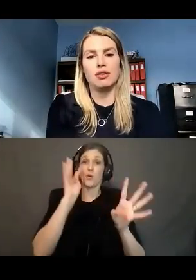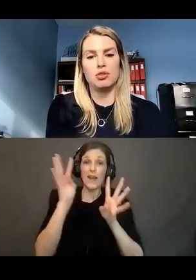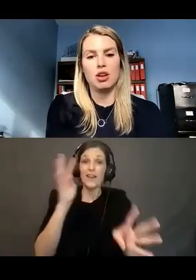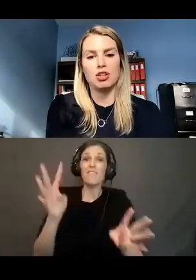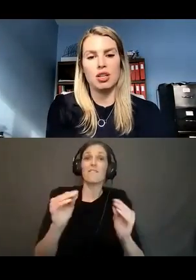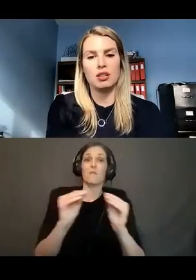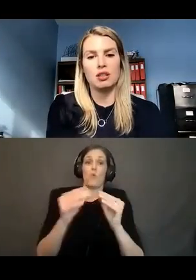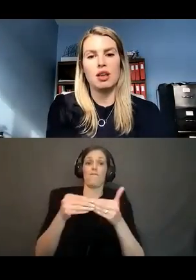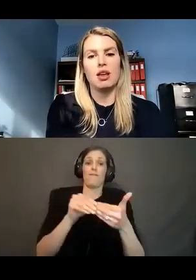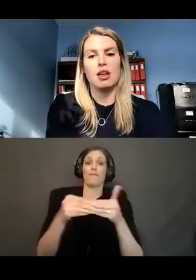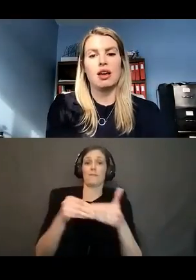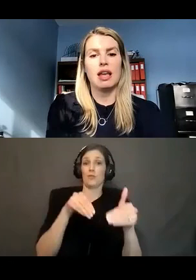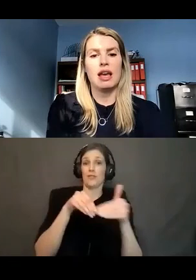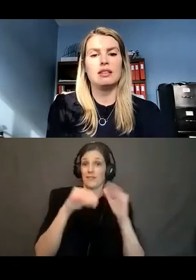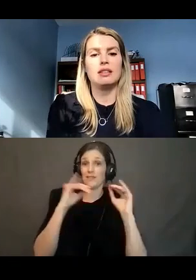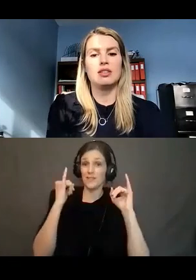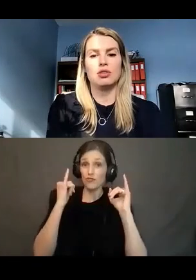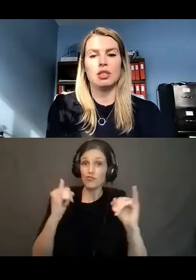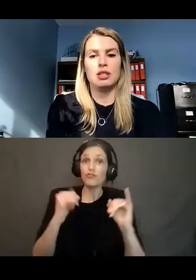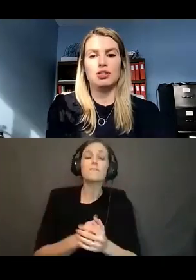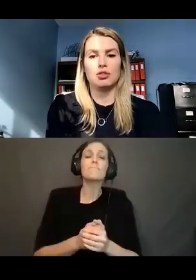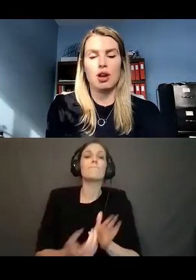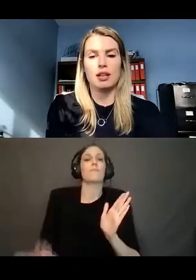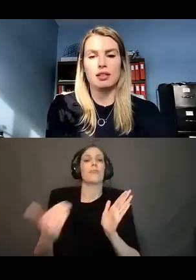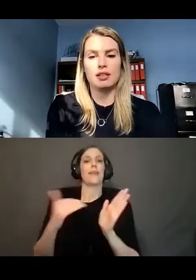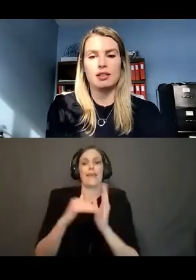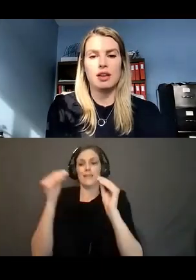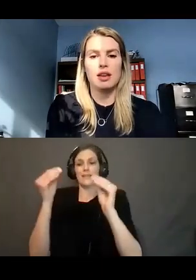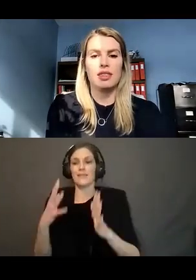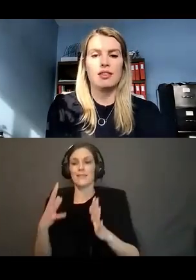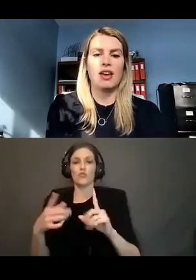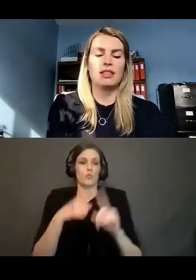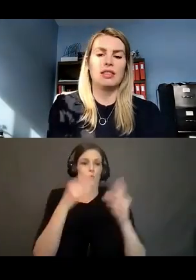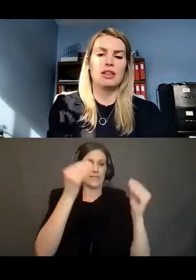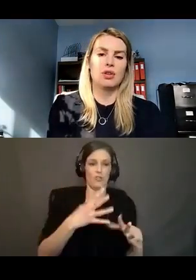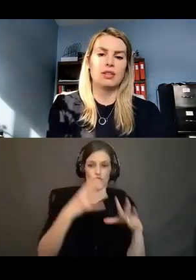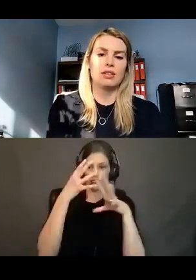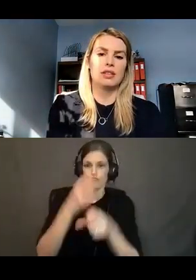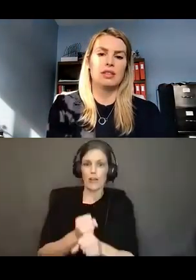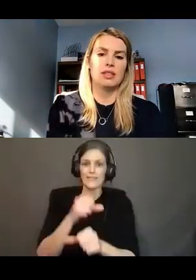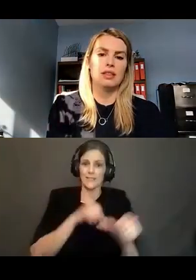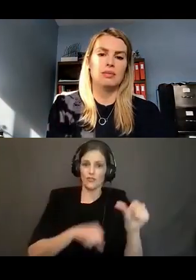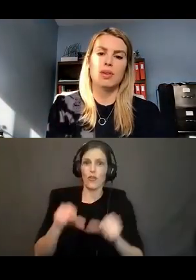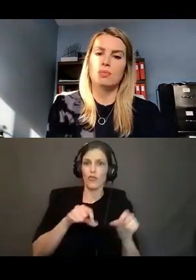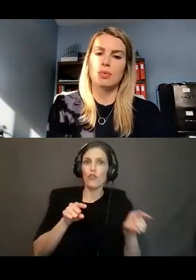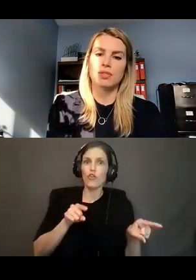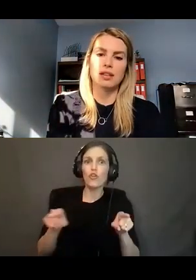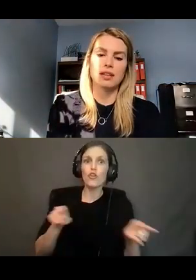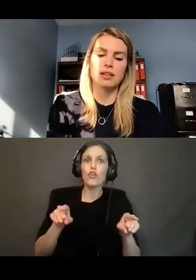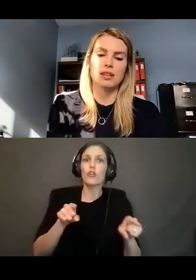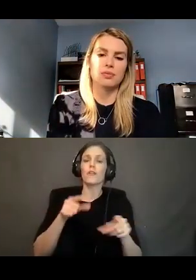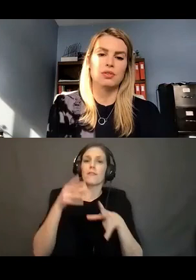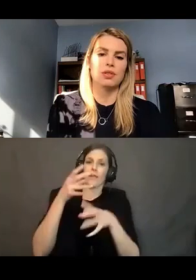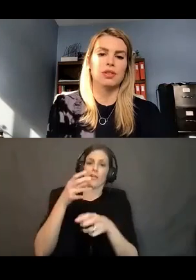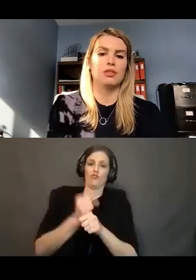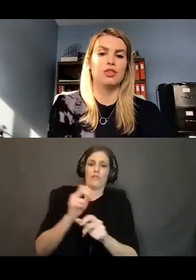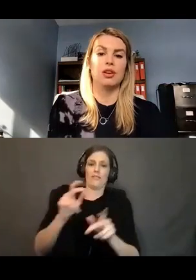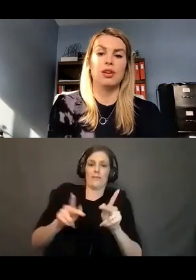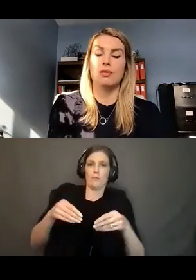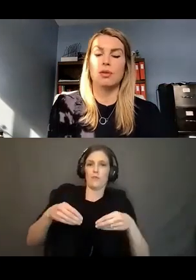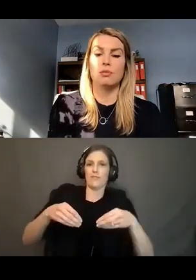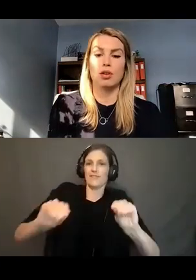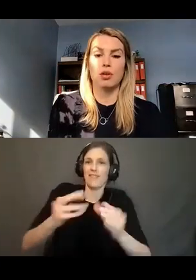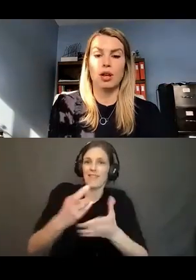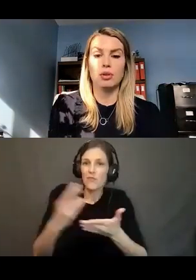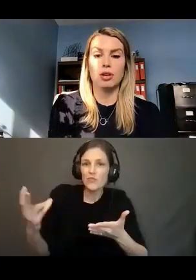in their instruction, again, teacher-to-teacher trust, the fact that they trust in the people selling these resources or